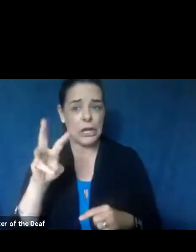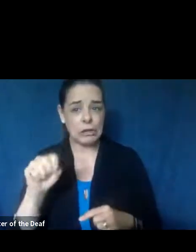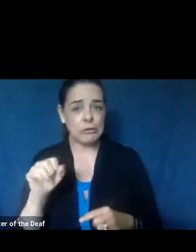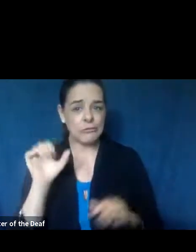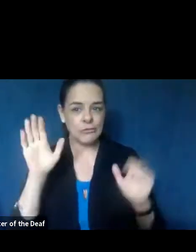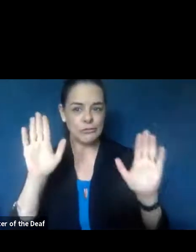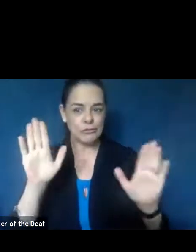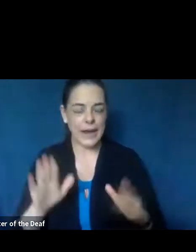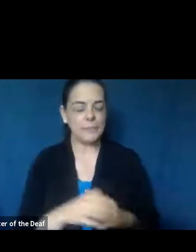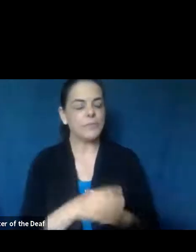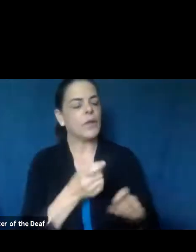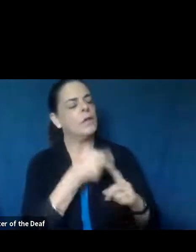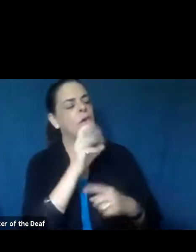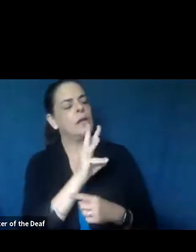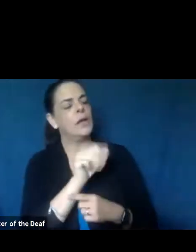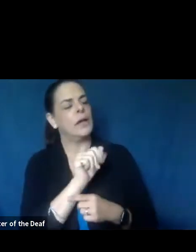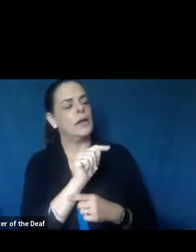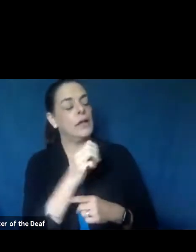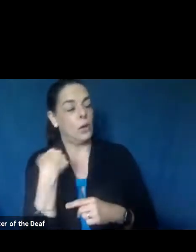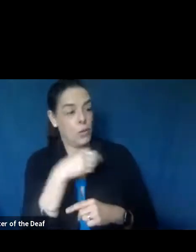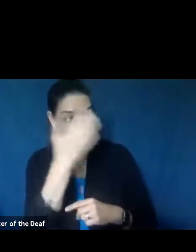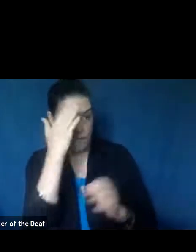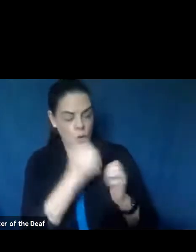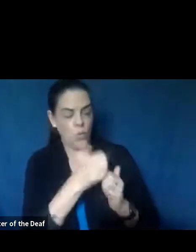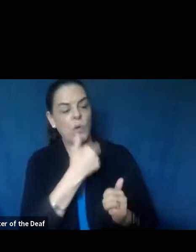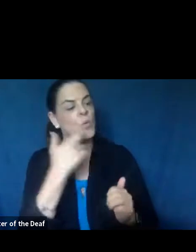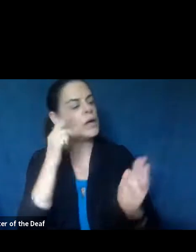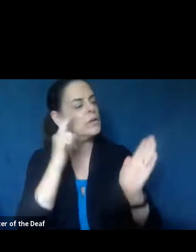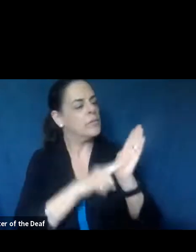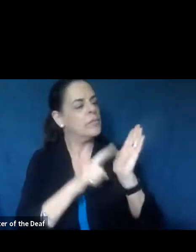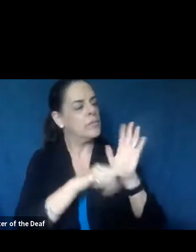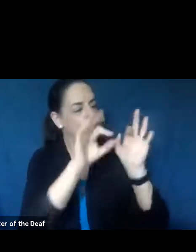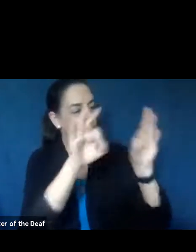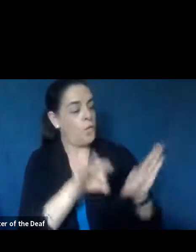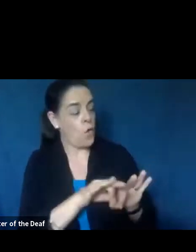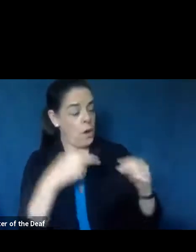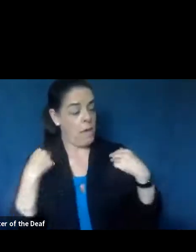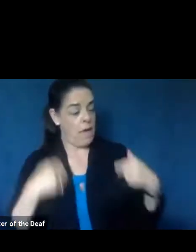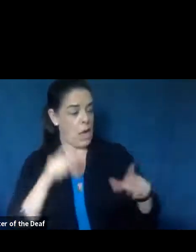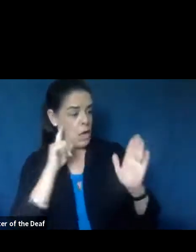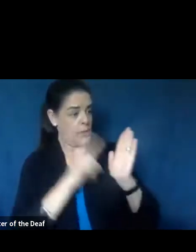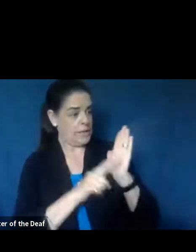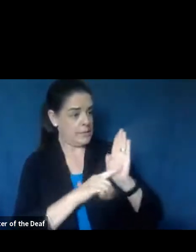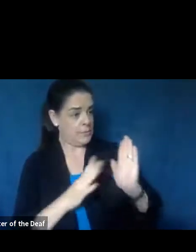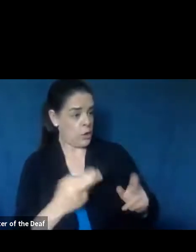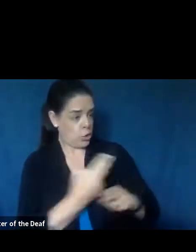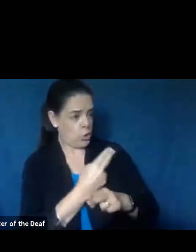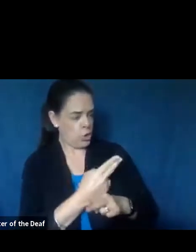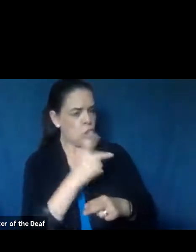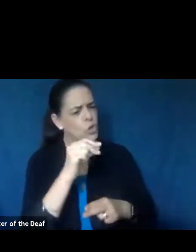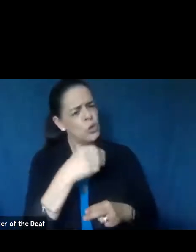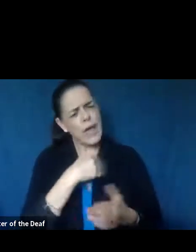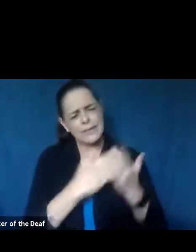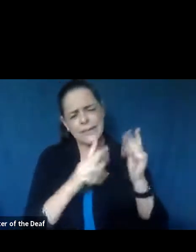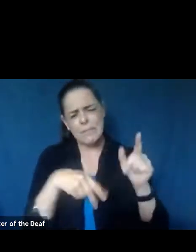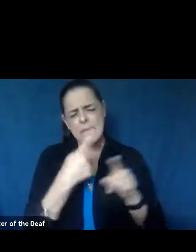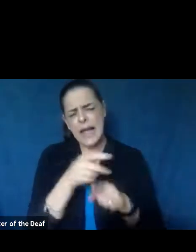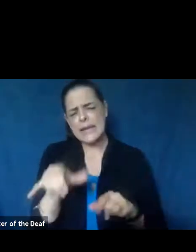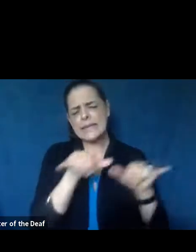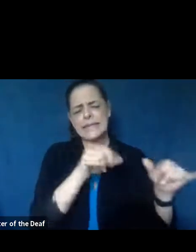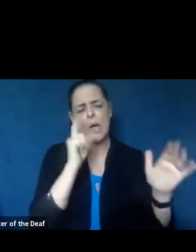From WATE, we're familiar with the restaurant inspection forms that health inspectors use. Is there a similar inspection form for